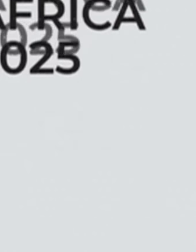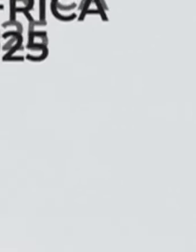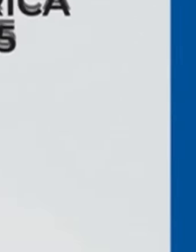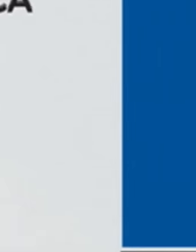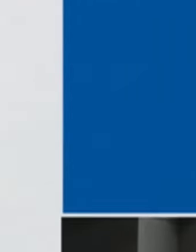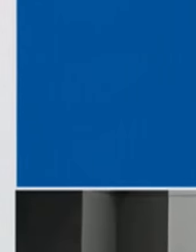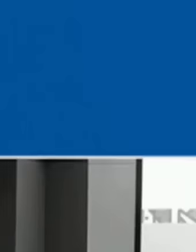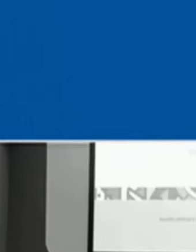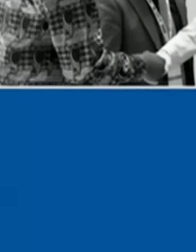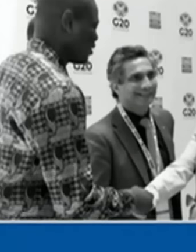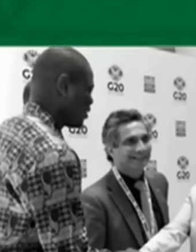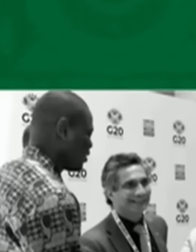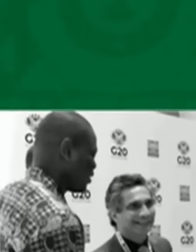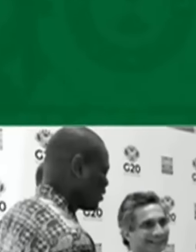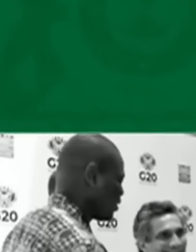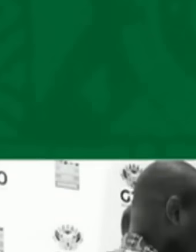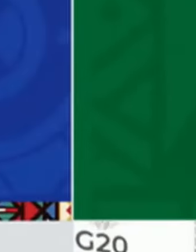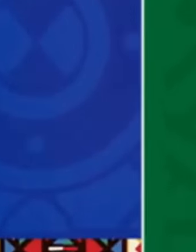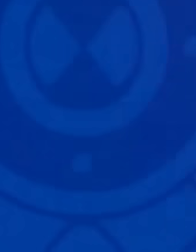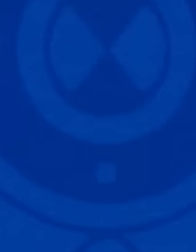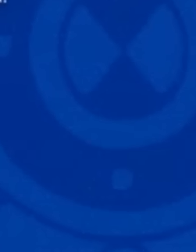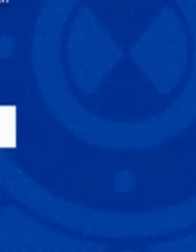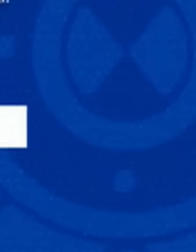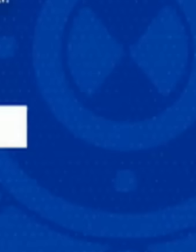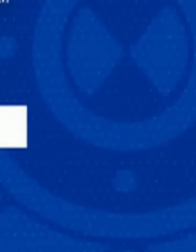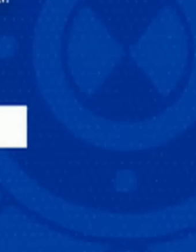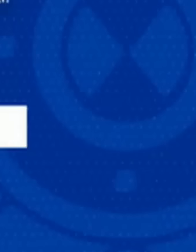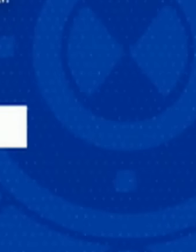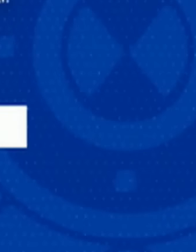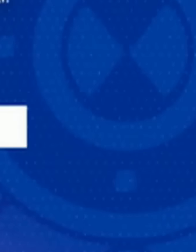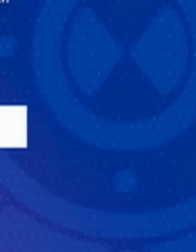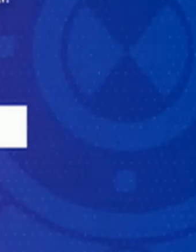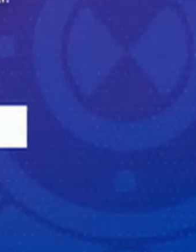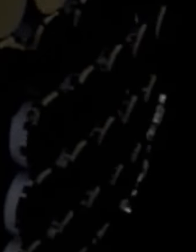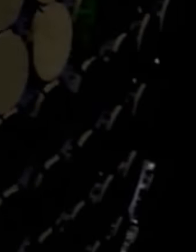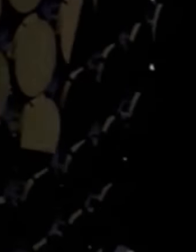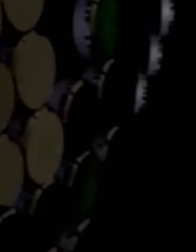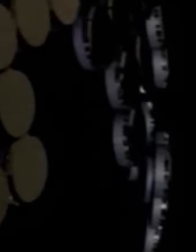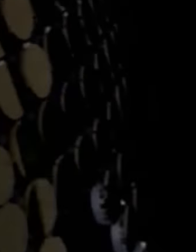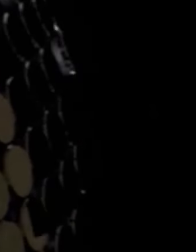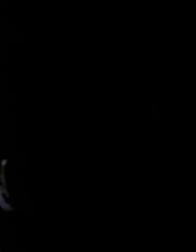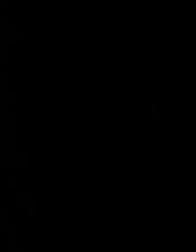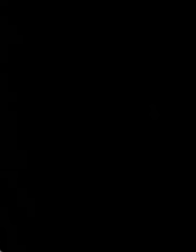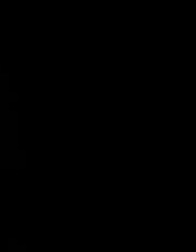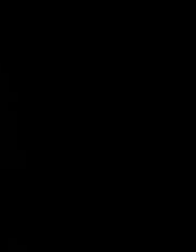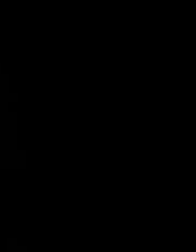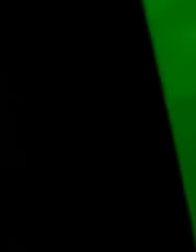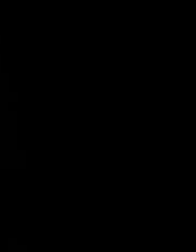SABC ke mongae wa kgasho ya G20 SA 2025.